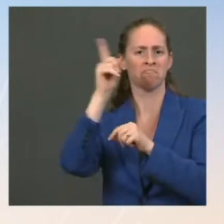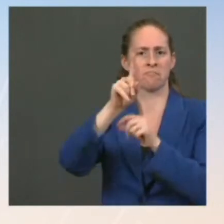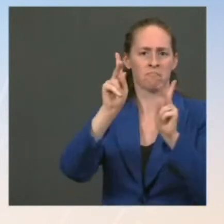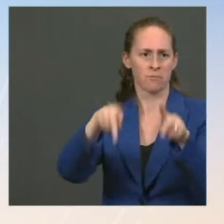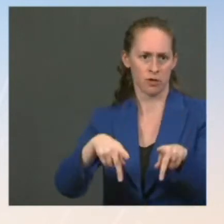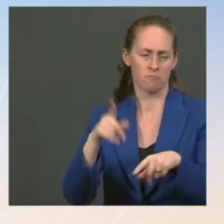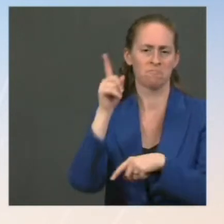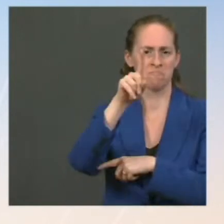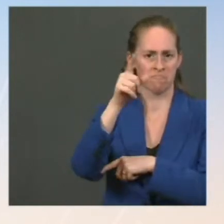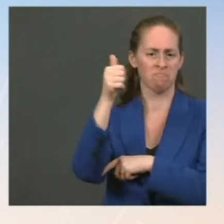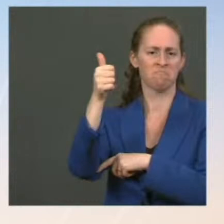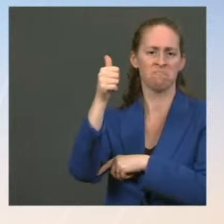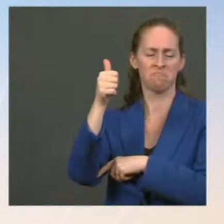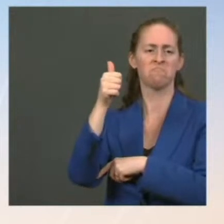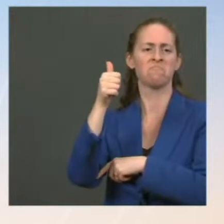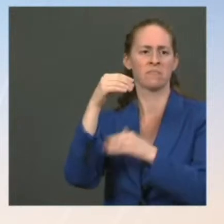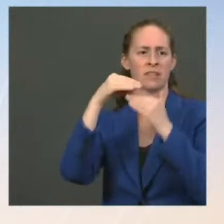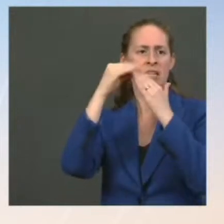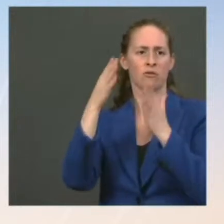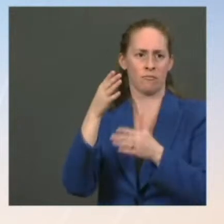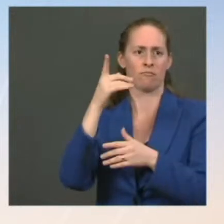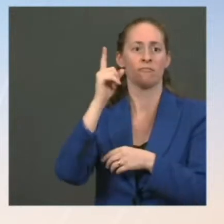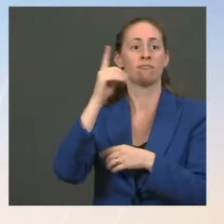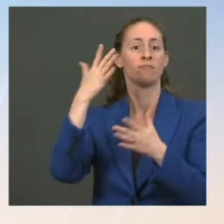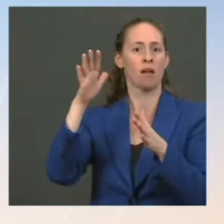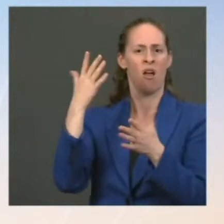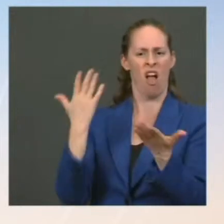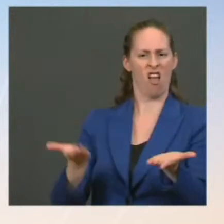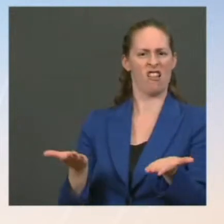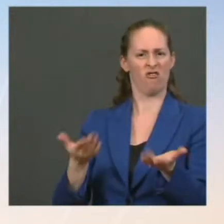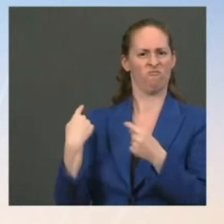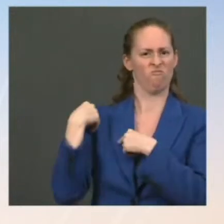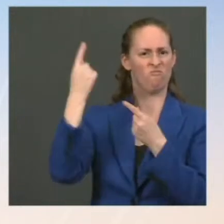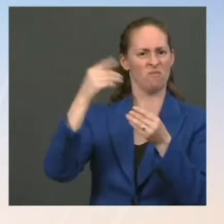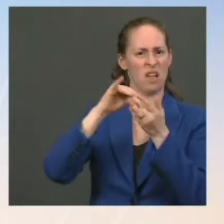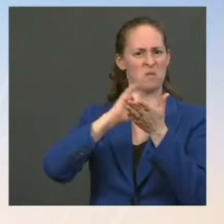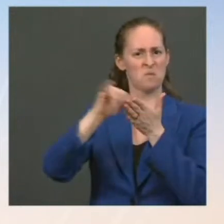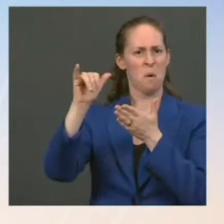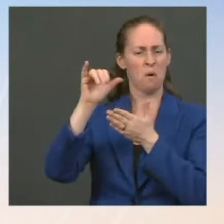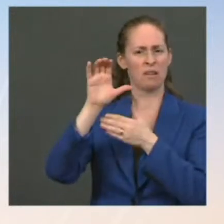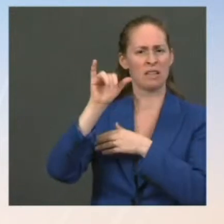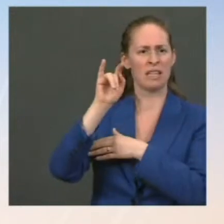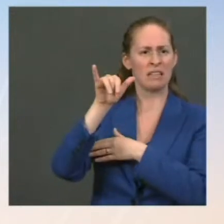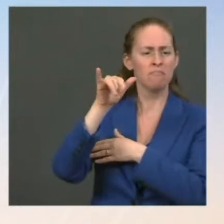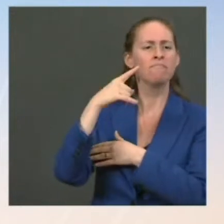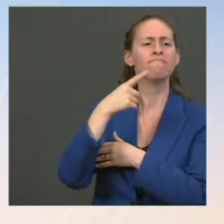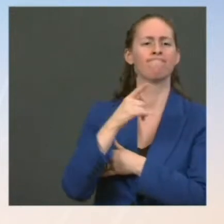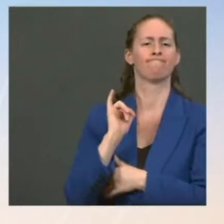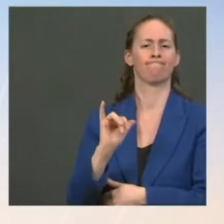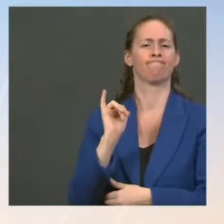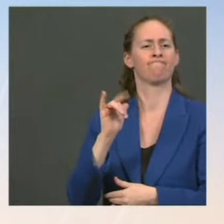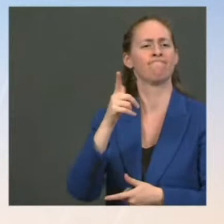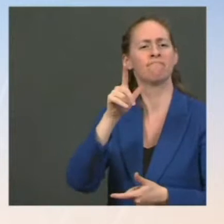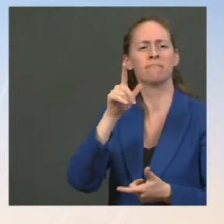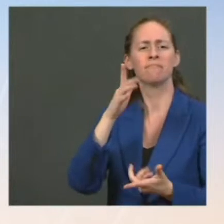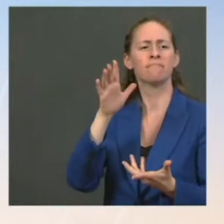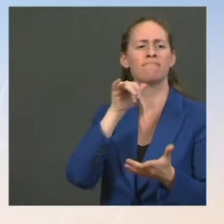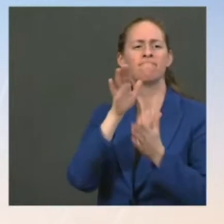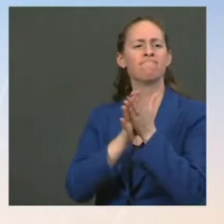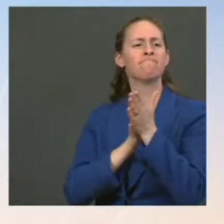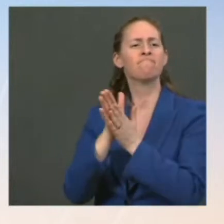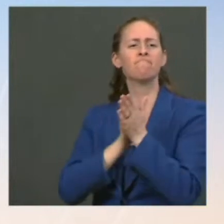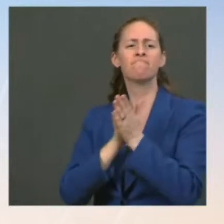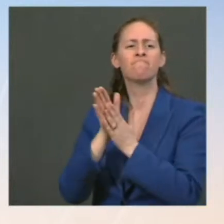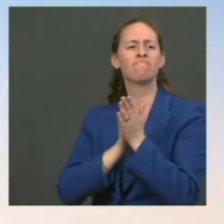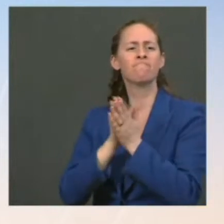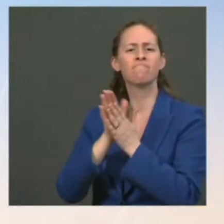less interested in the details of what a revived JCPOA agreement said, and much more